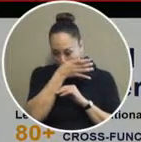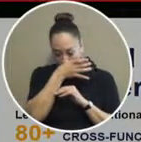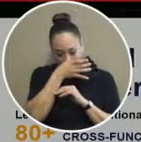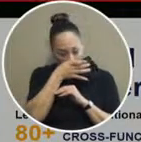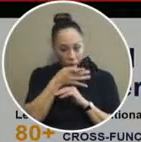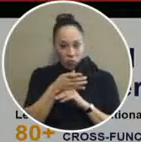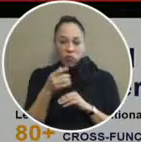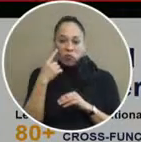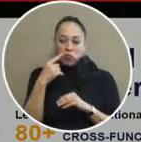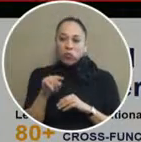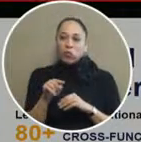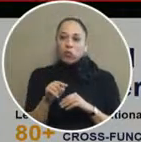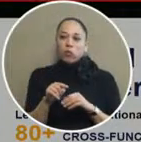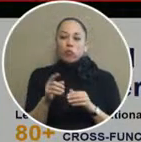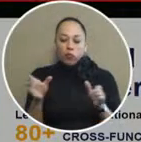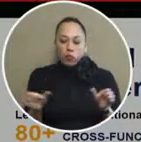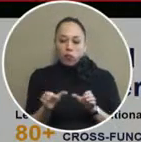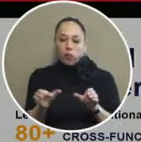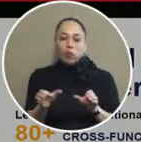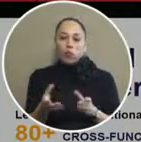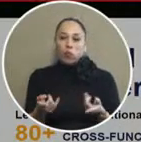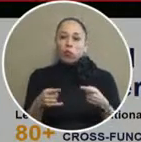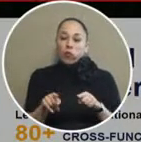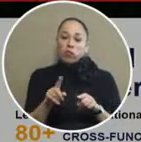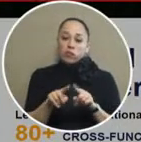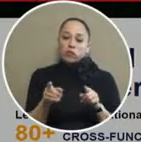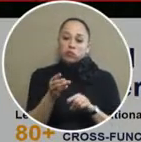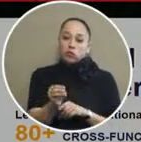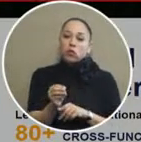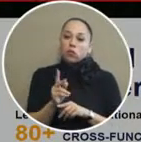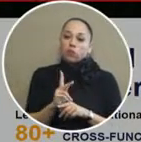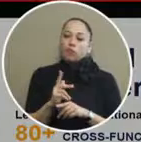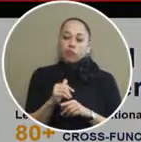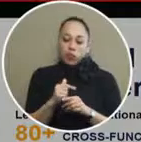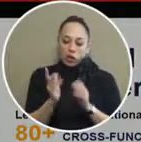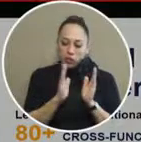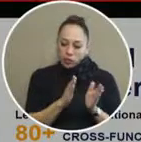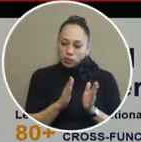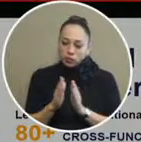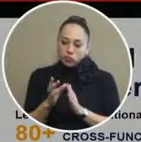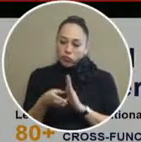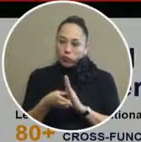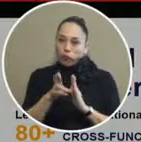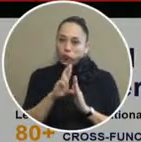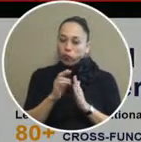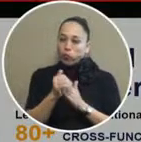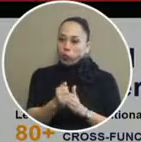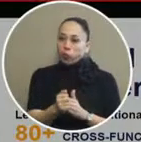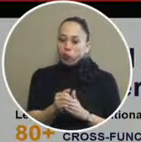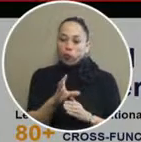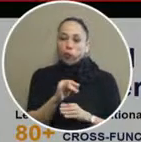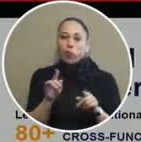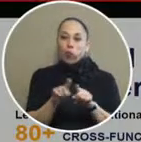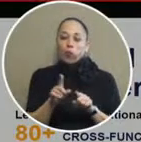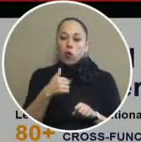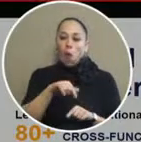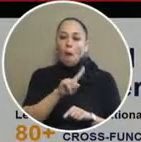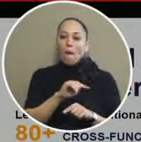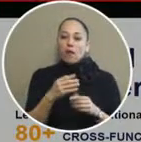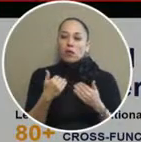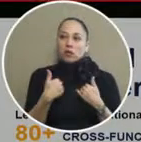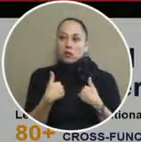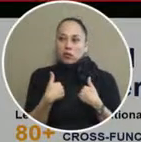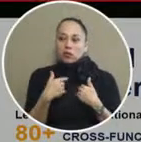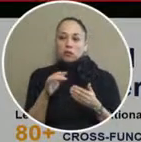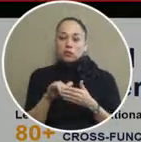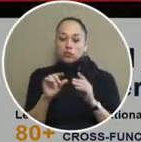sight for not only actions that need to be taken, but what's coming next. Weekly strategic briefing reviews are conducted. And then we also have the